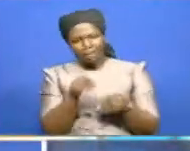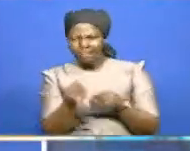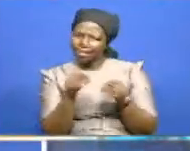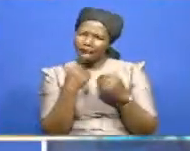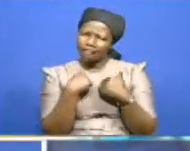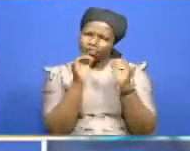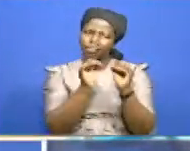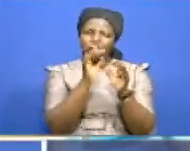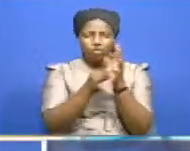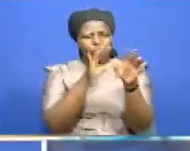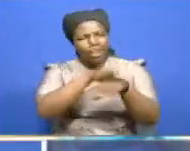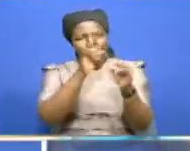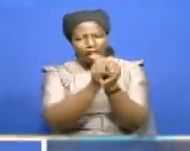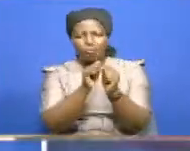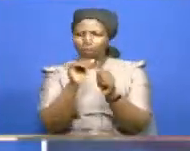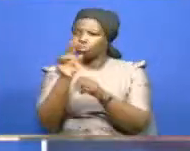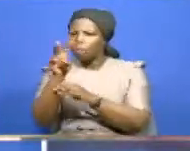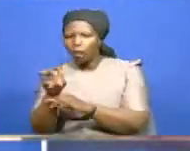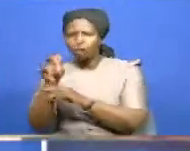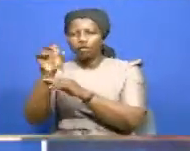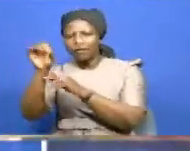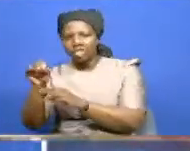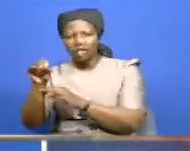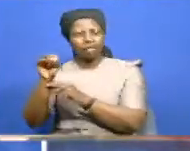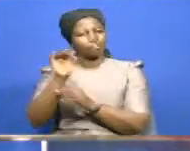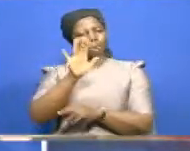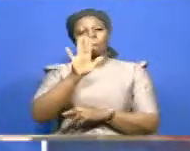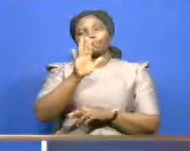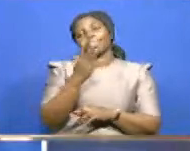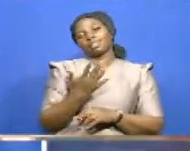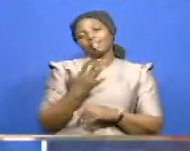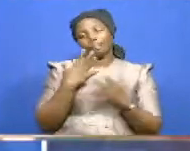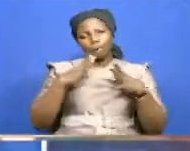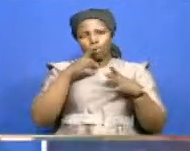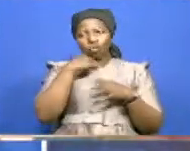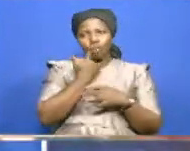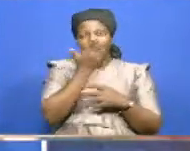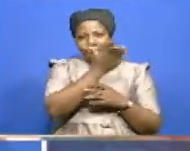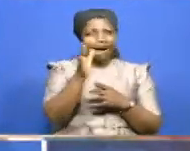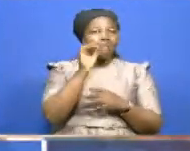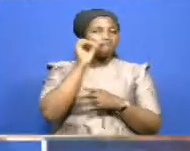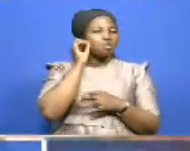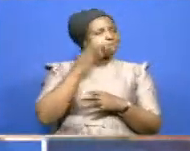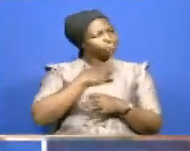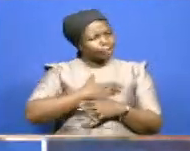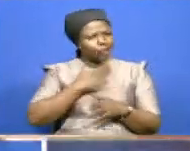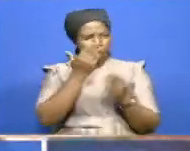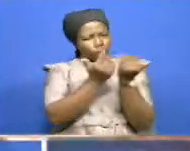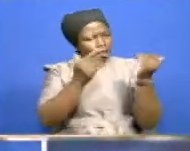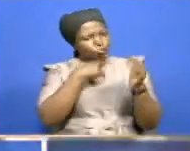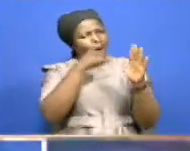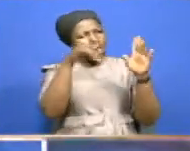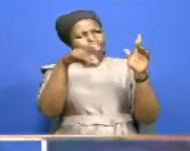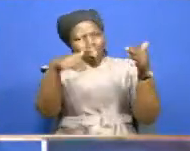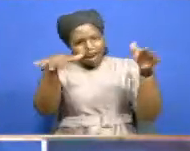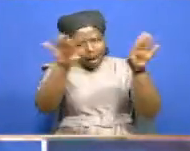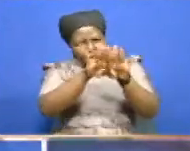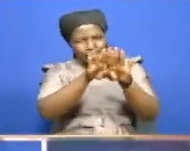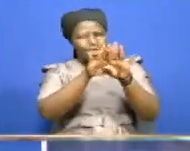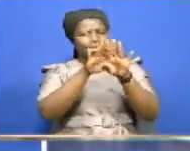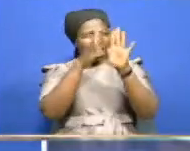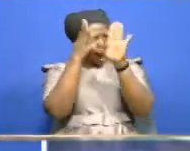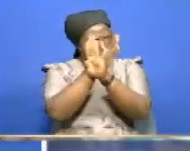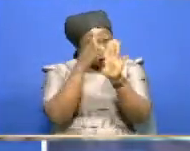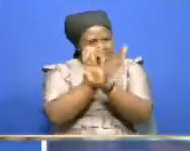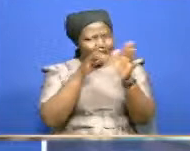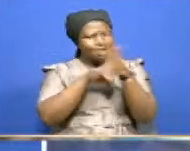yako, 50 ni yako. Wale watu wako nyumbani, ambia watoe hii watoto wanawalalia ndani ya boma. Watoke nje ili wajue wakae kama